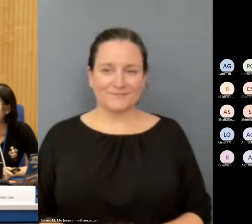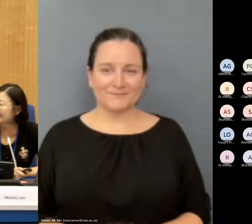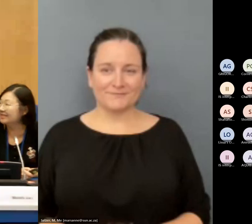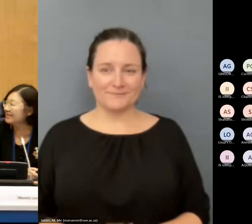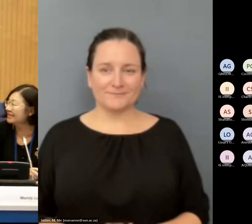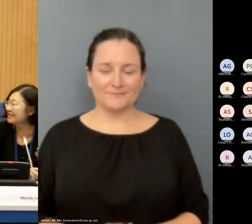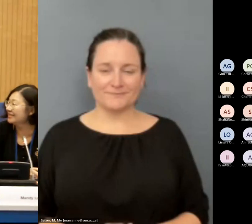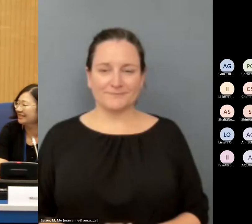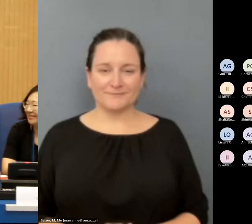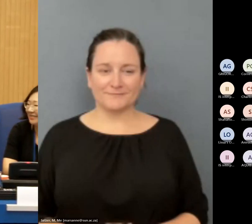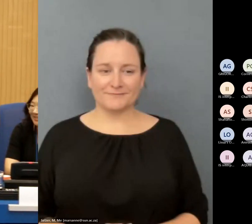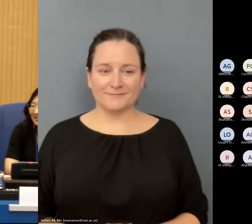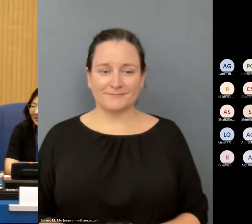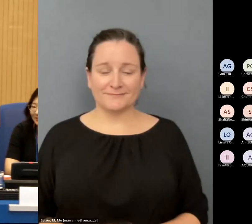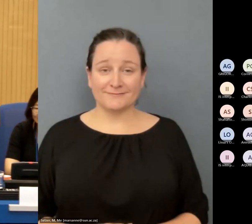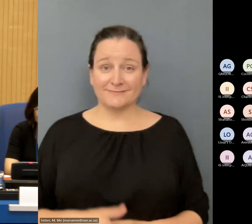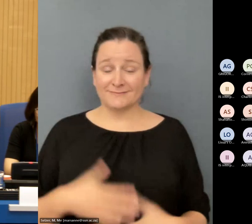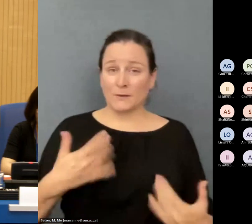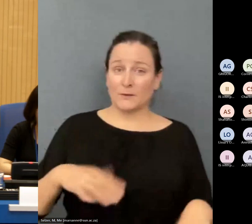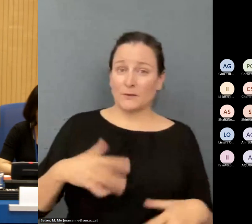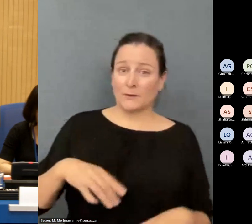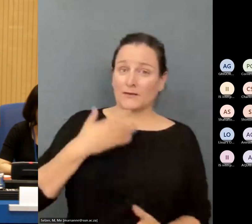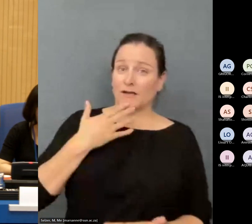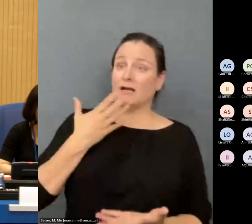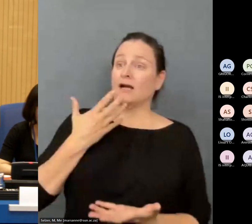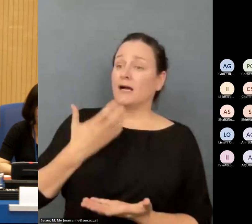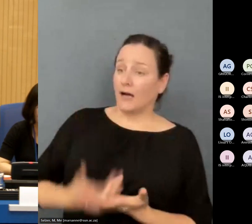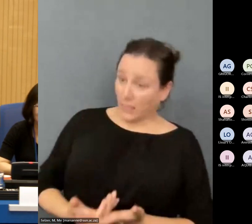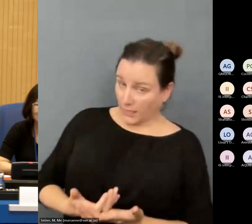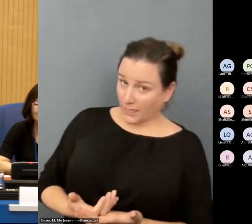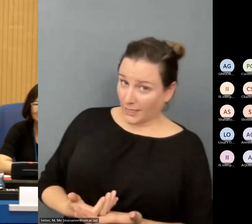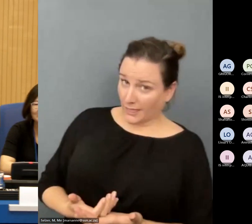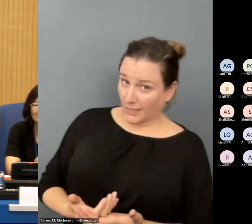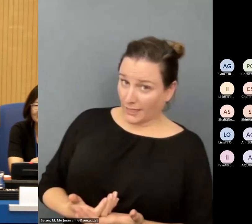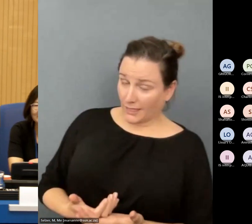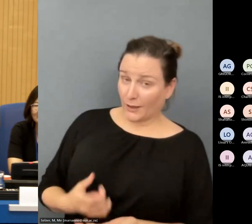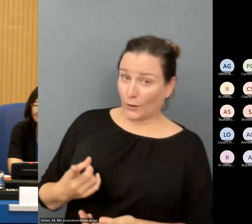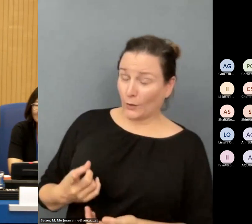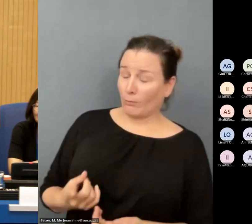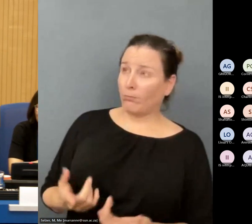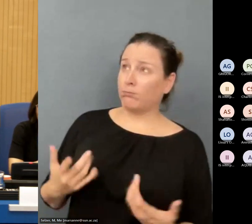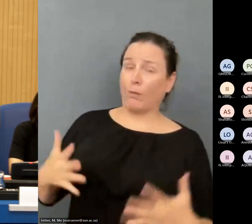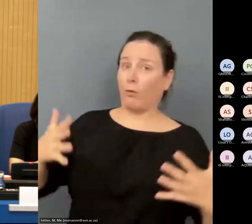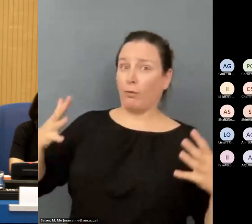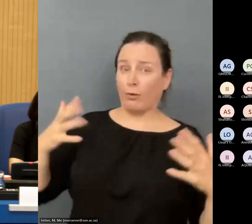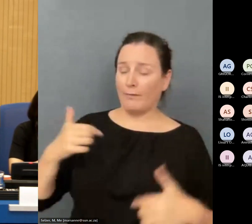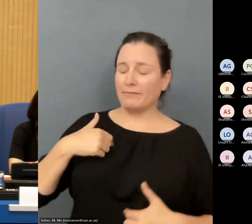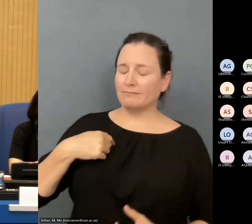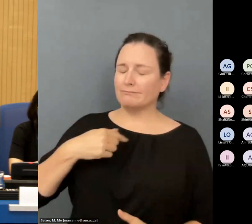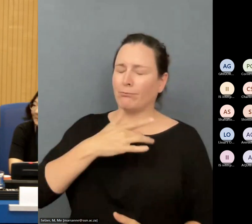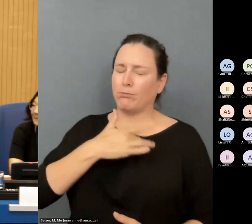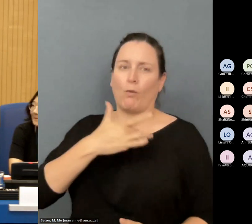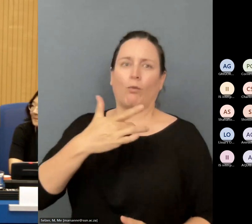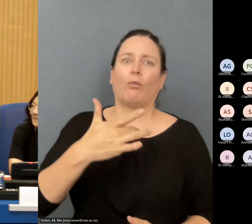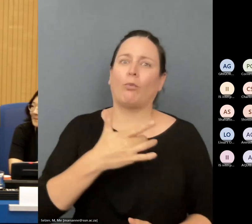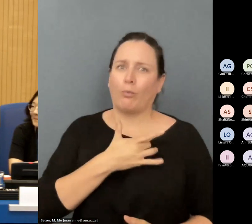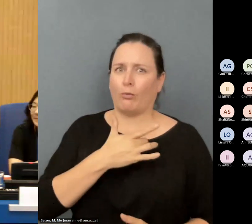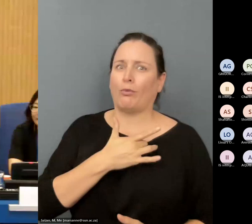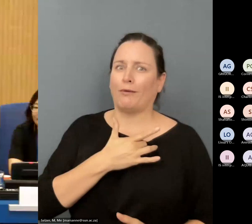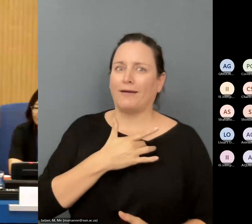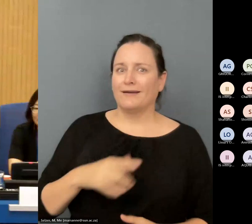Mandy, my gosh, I'm getting chills when you closed that out. It was really powerful. And I love that scene whenever